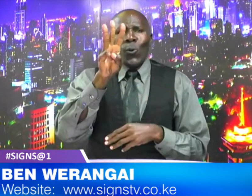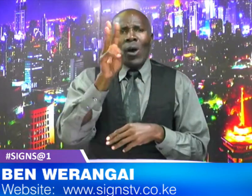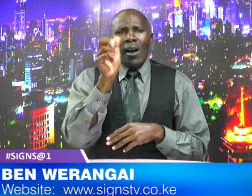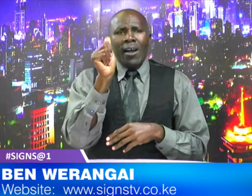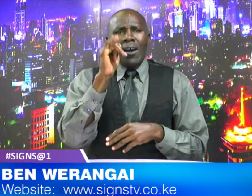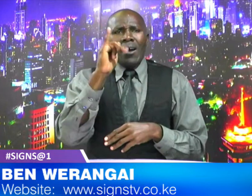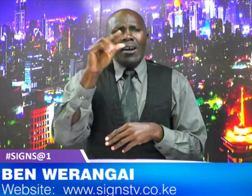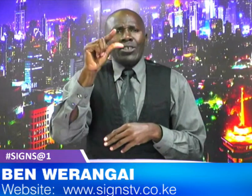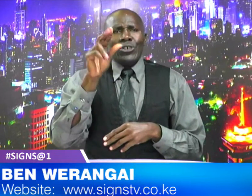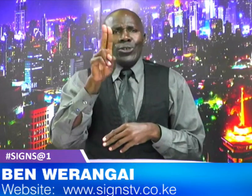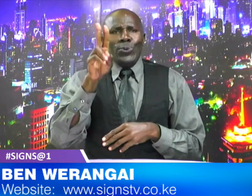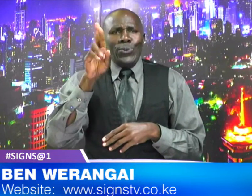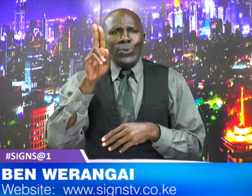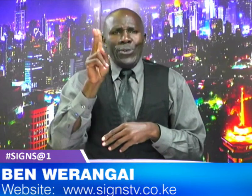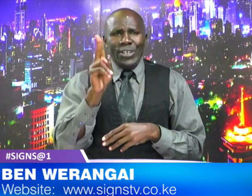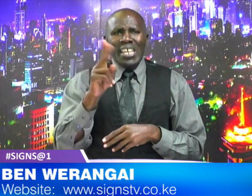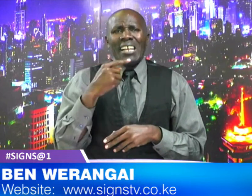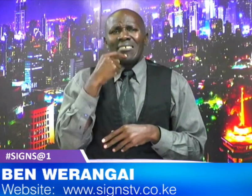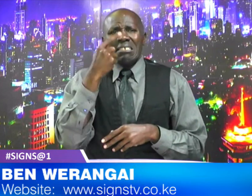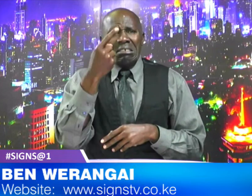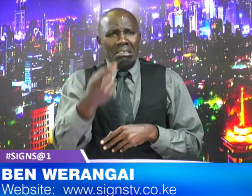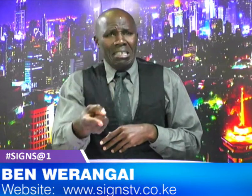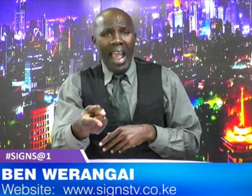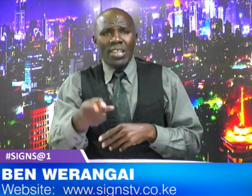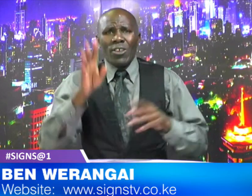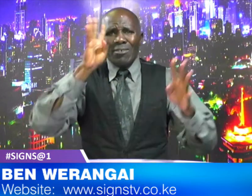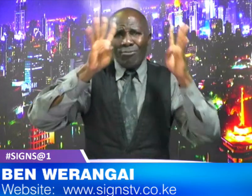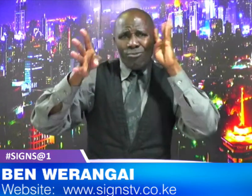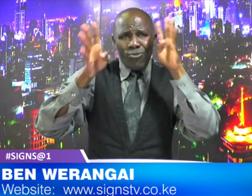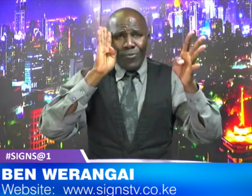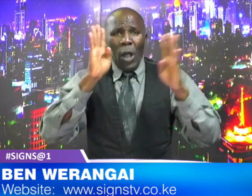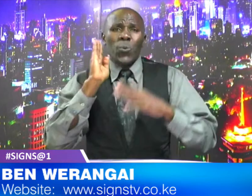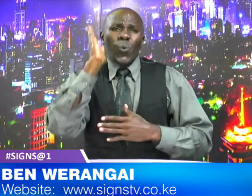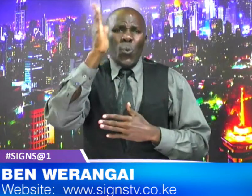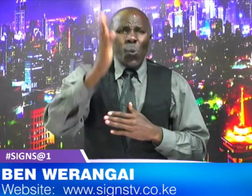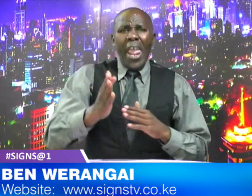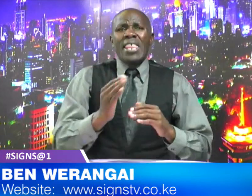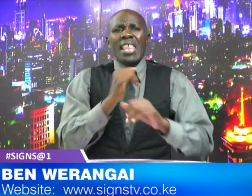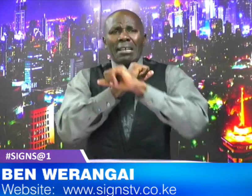to impeach governor.